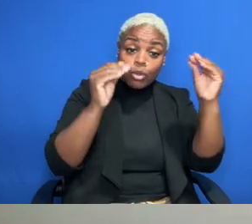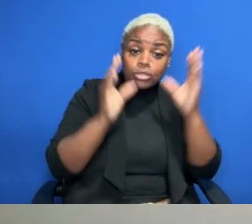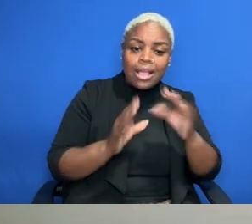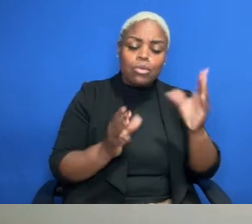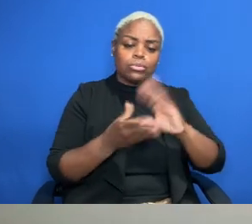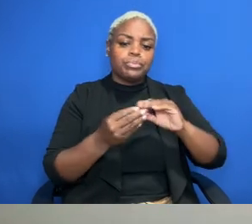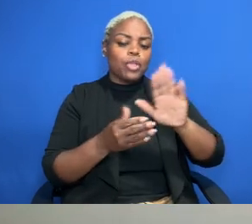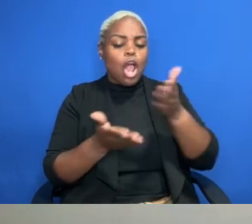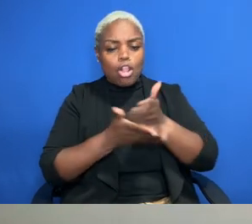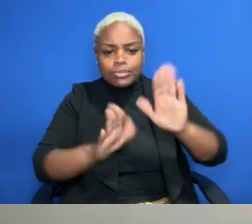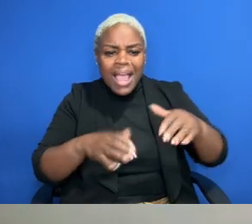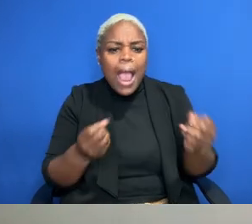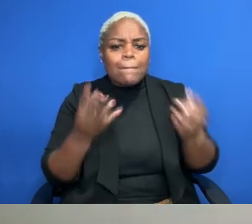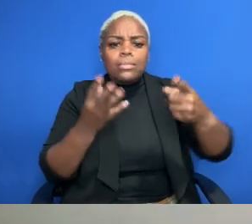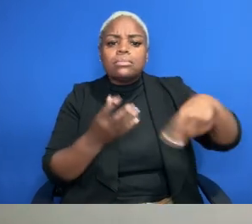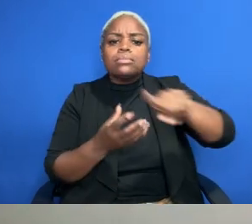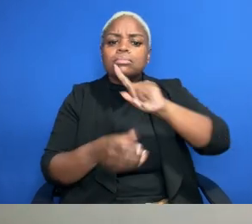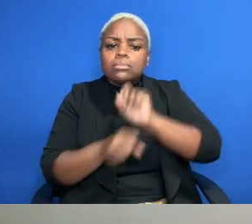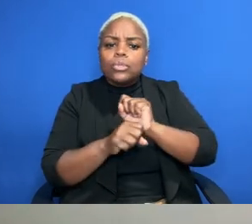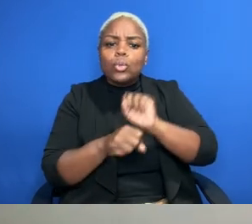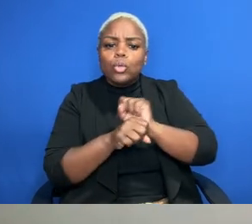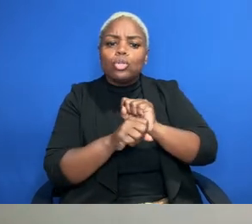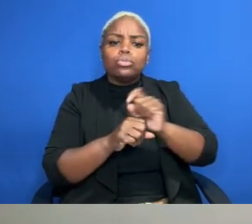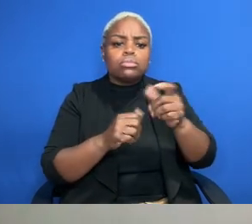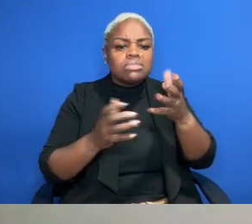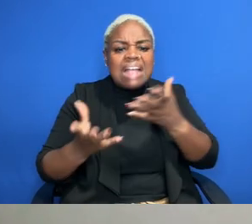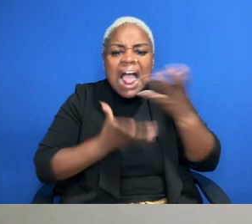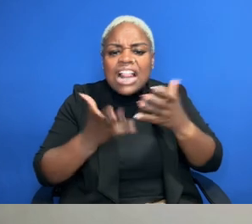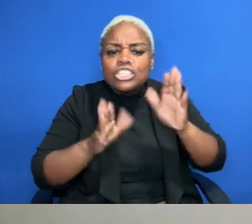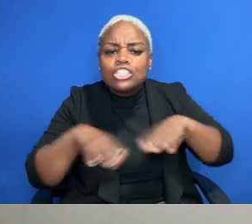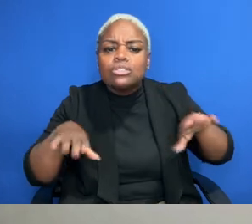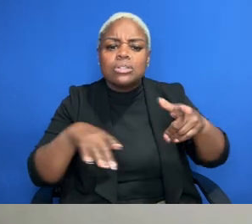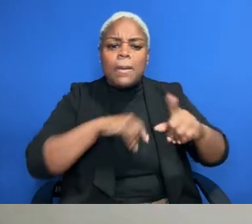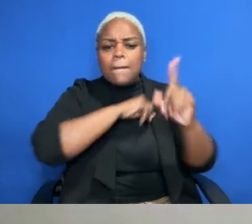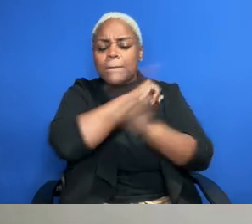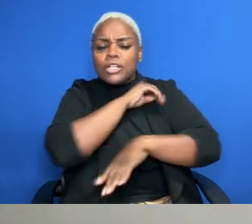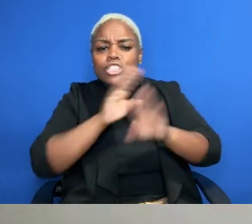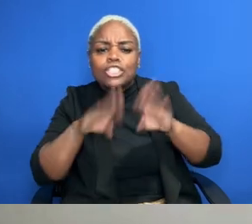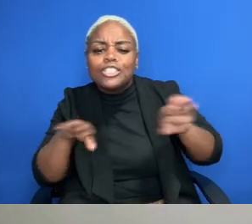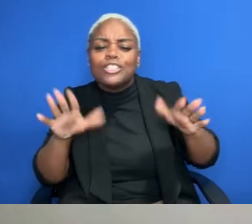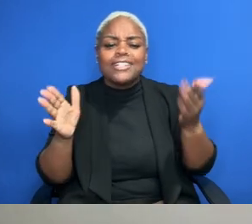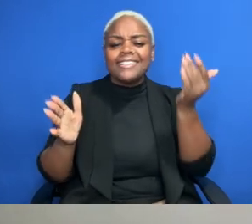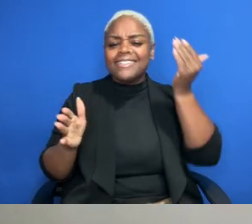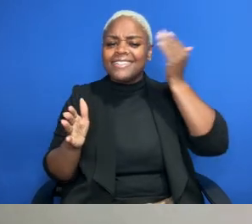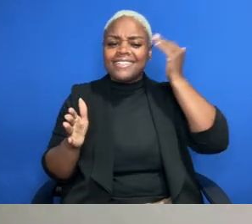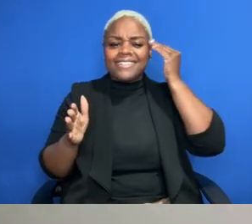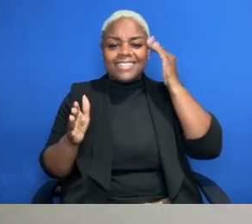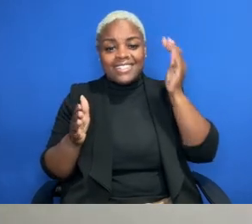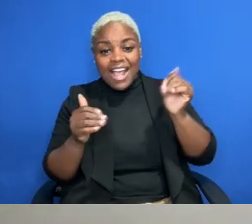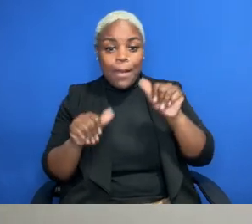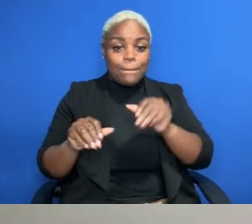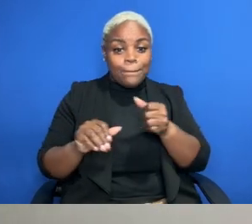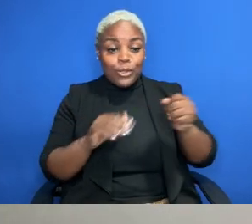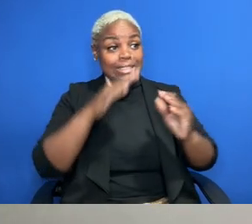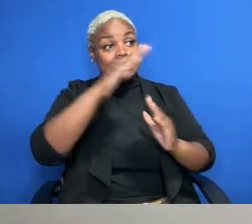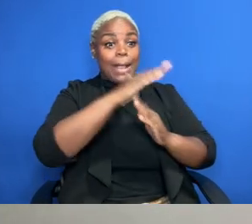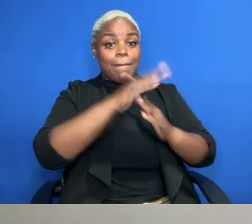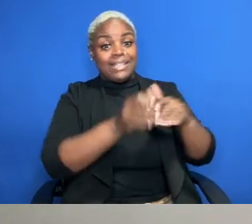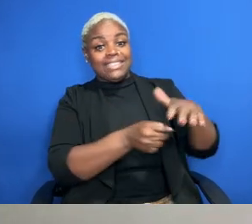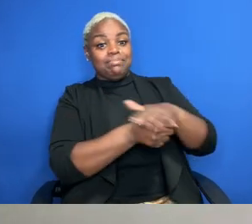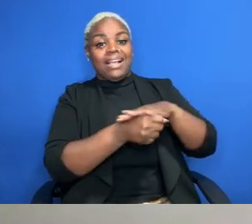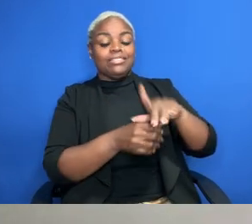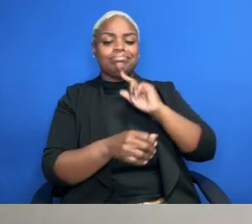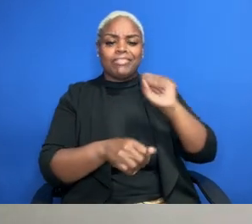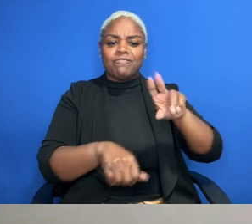educators, I always look at them and say, all right, how many of you went into the work so that you could yell at children, so you could punish children, so that you can put them